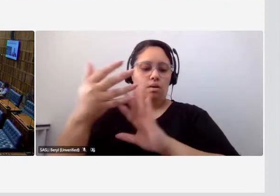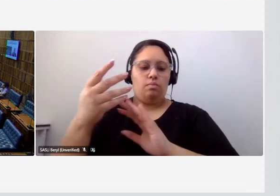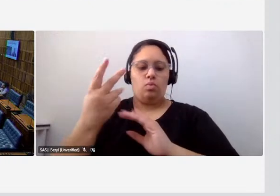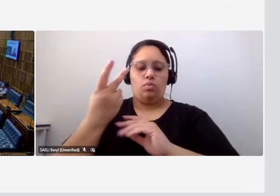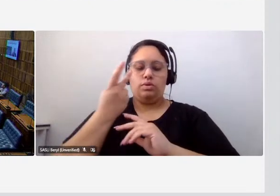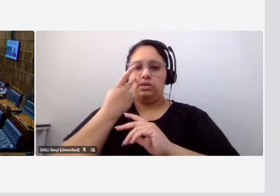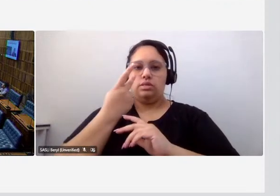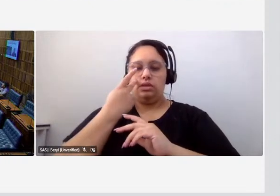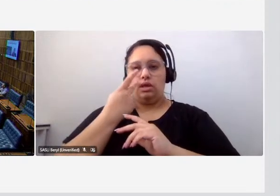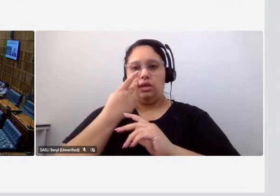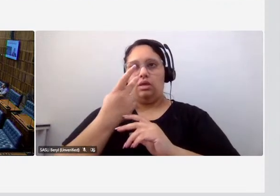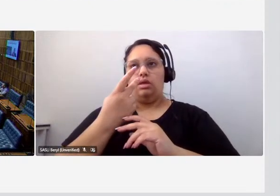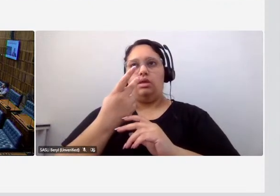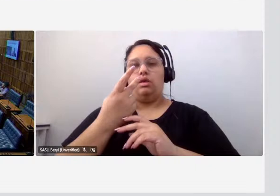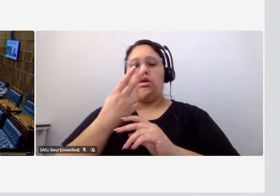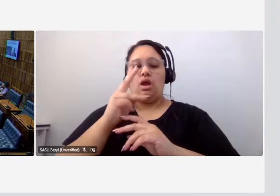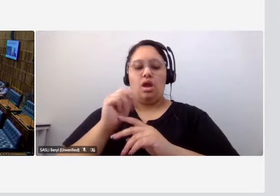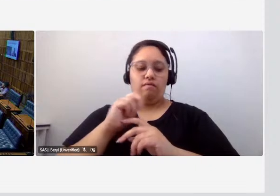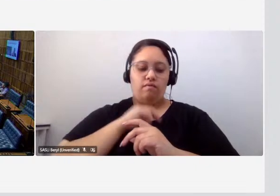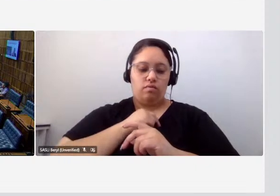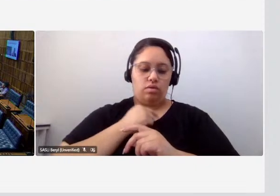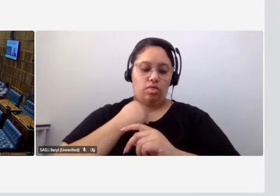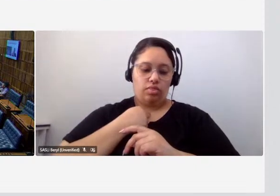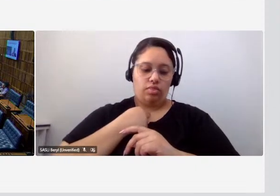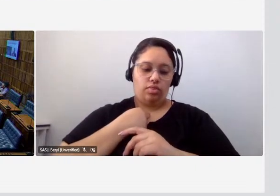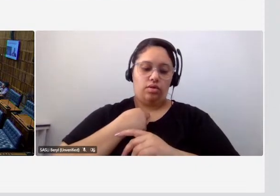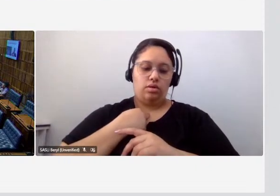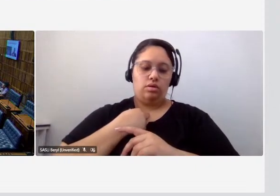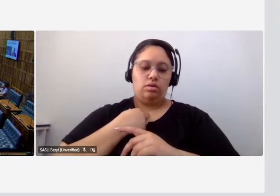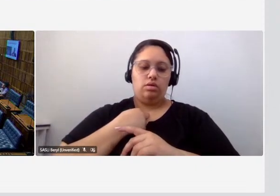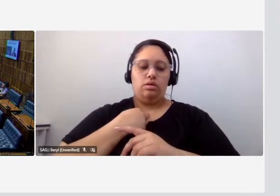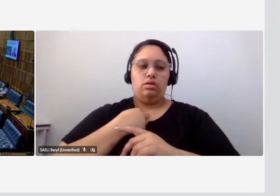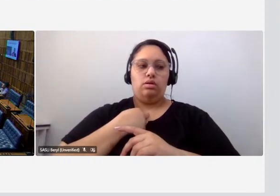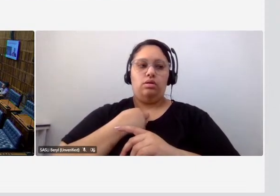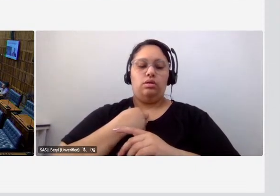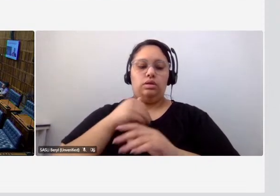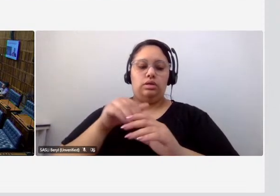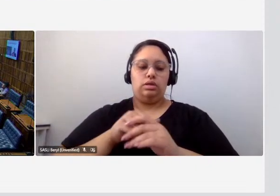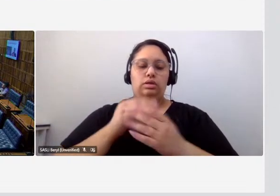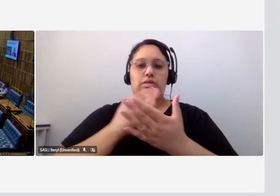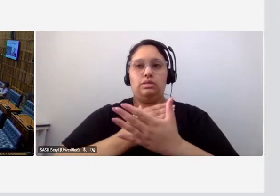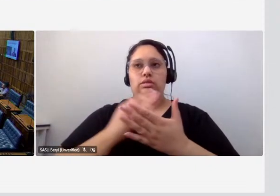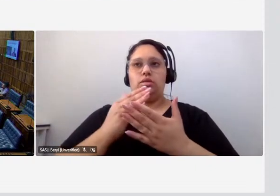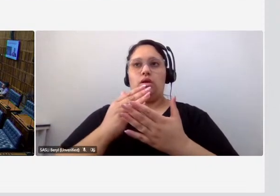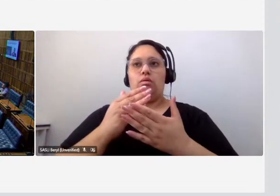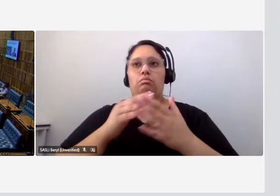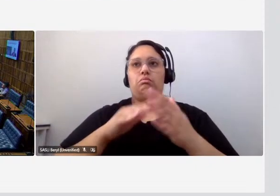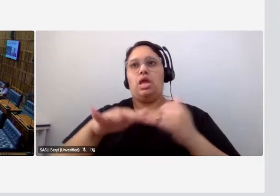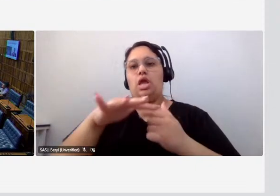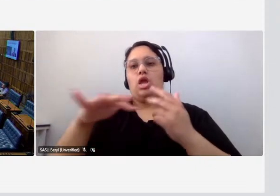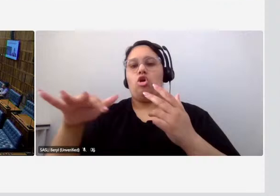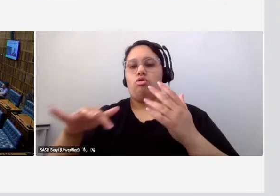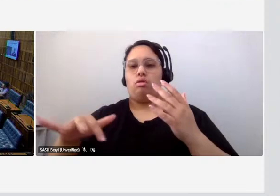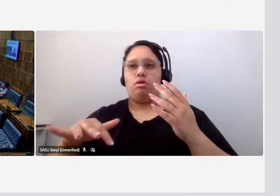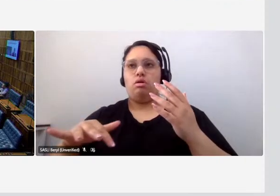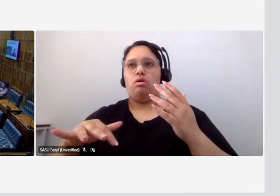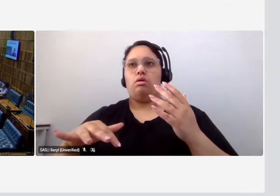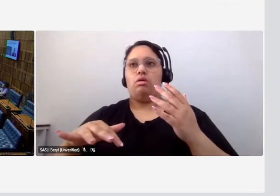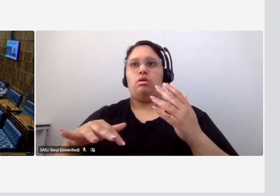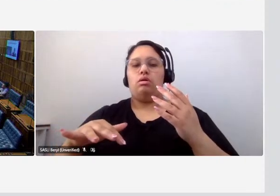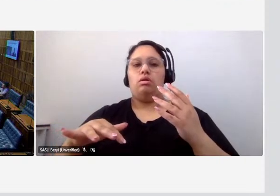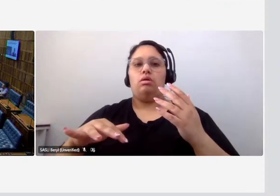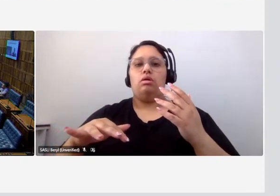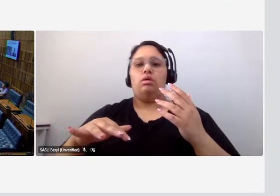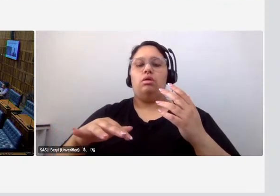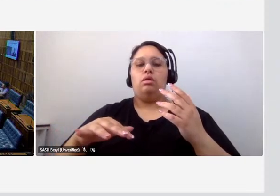seeing, unfortunately, certainly in some jurisdictions where people buy a site, they want to develop